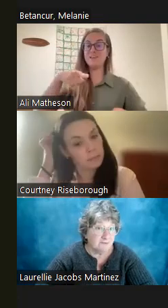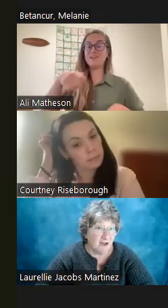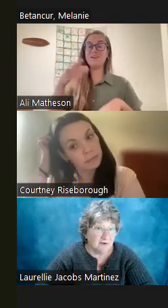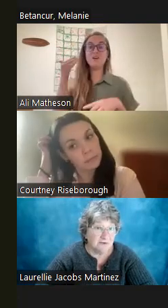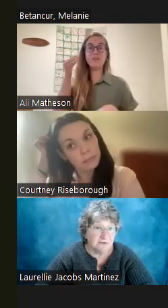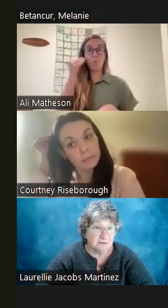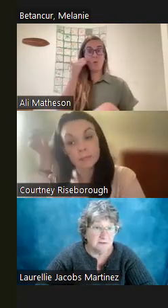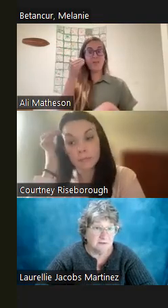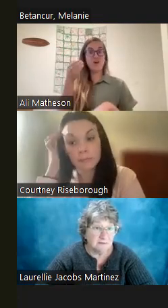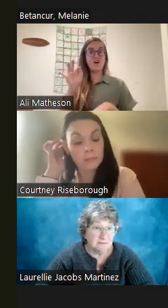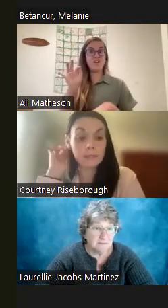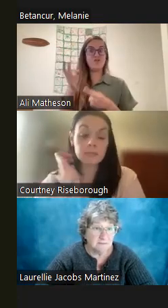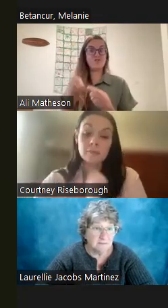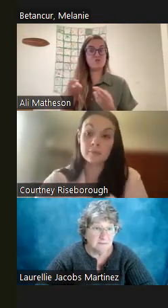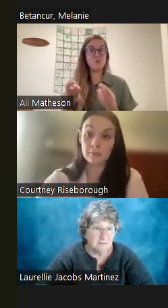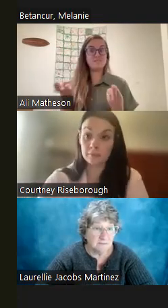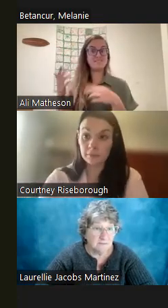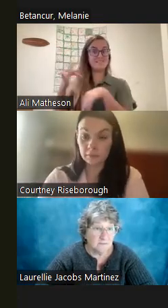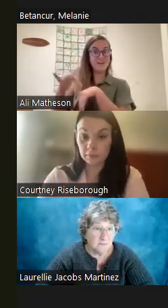Service providers